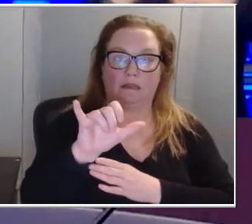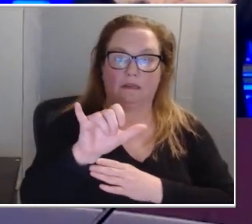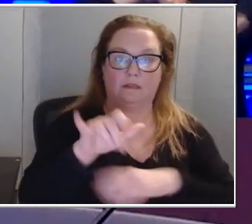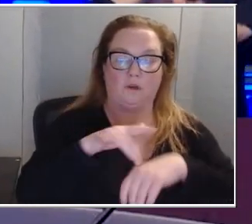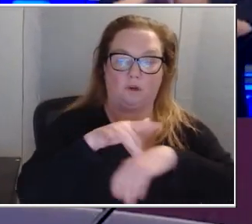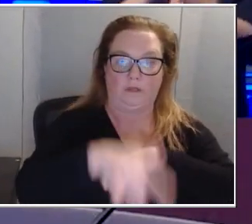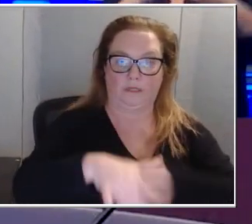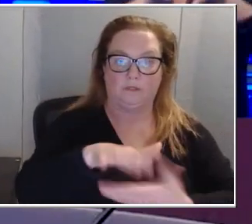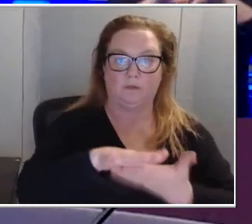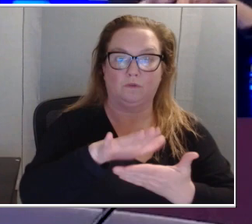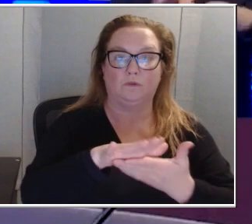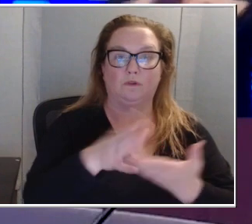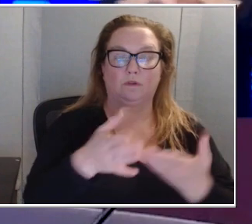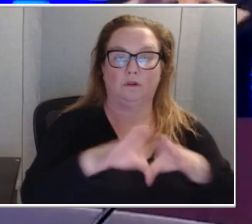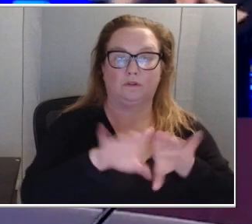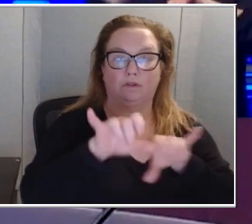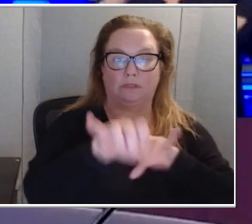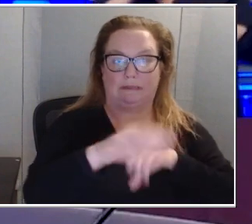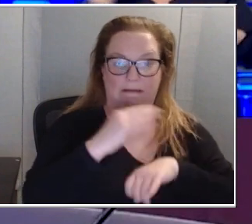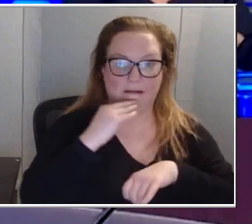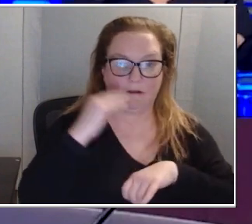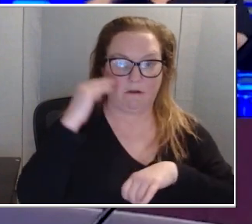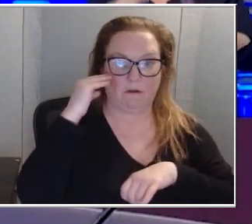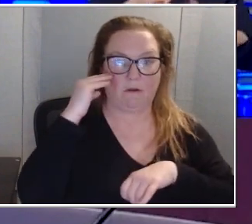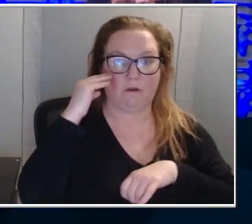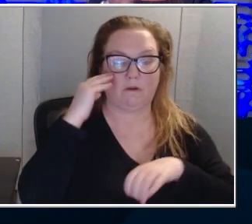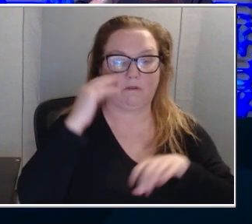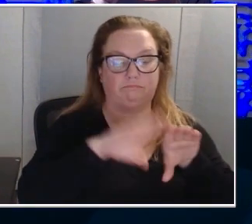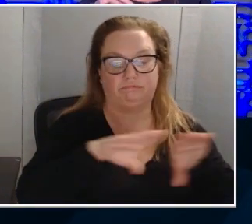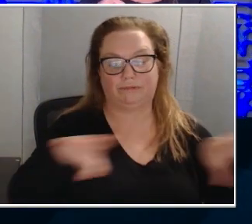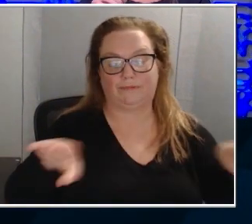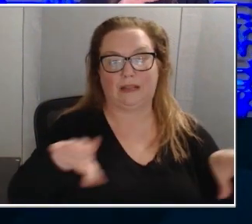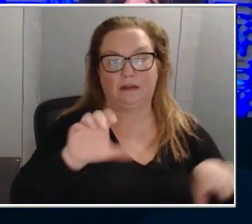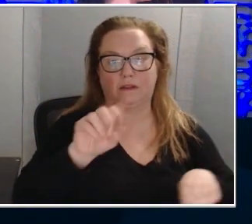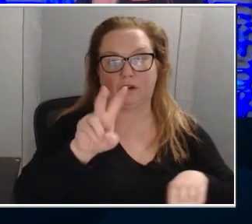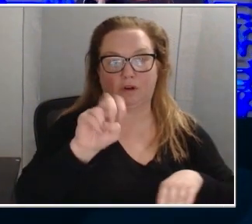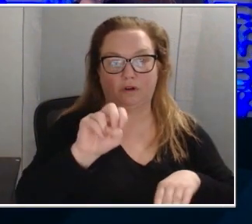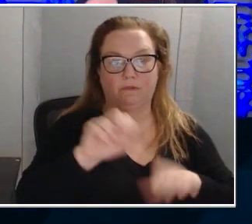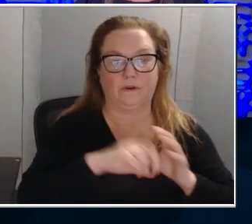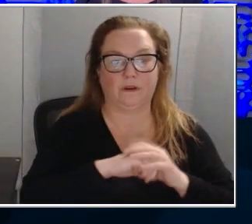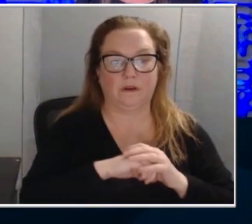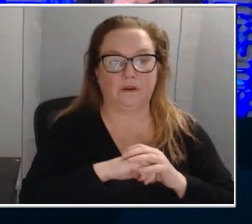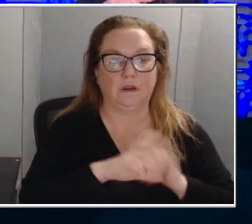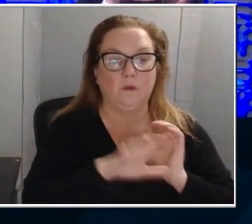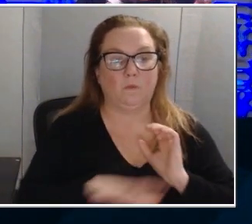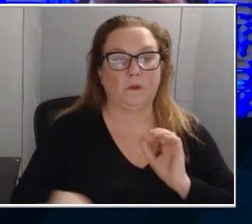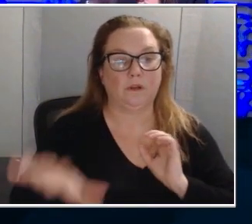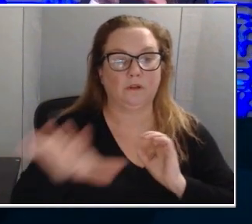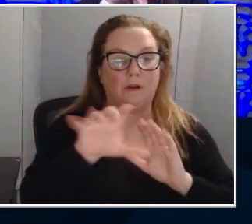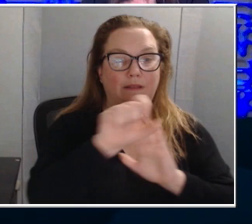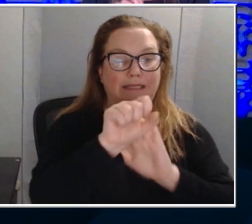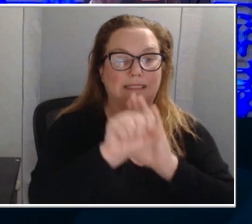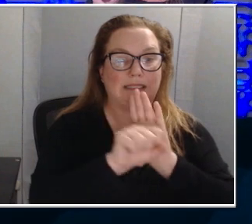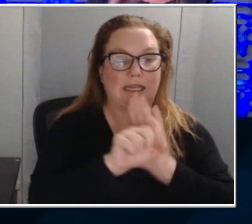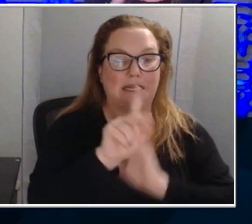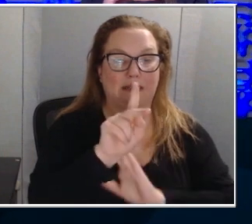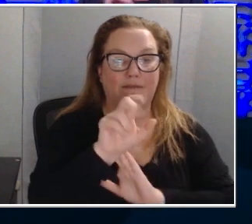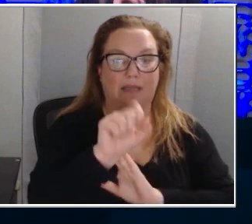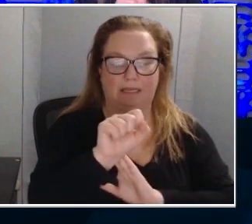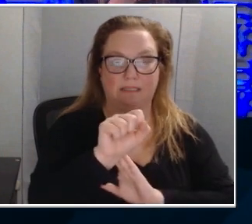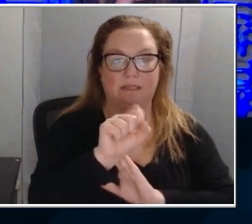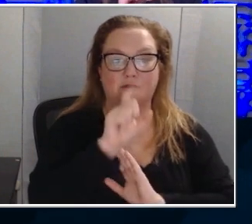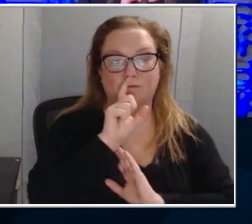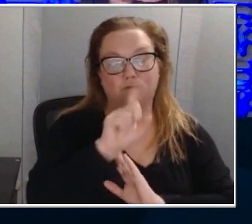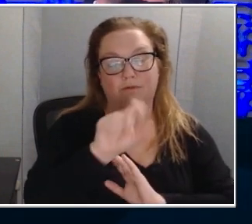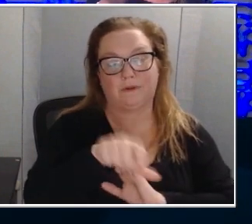the early stay-at-home orders bent the curve more than anything else. And when you look around the state of Kansas, and I know this is true in Missouri and others that have a